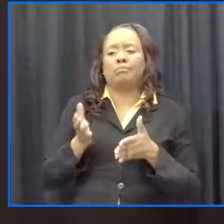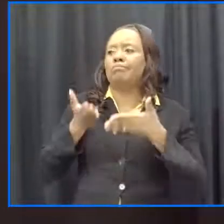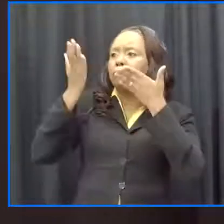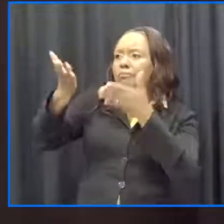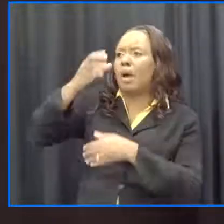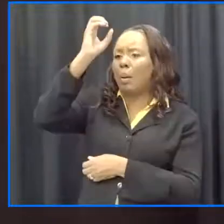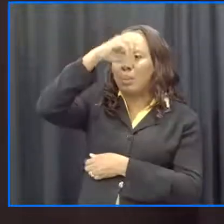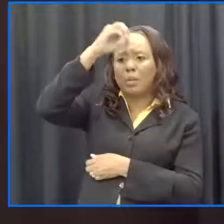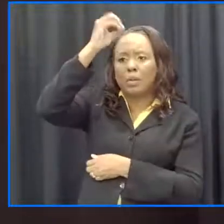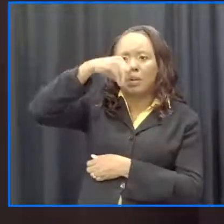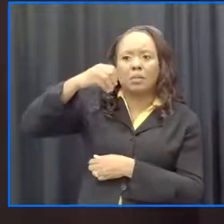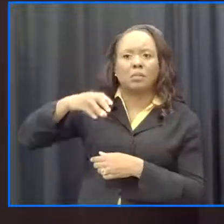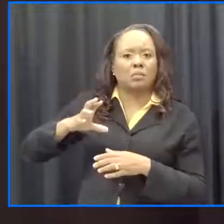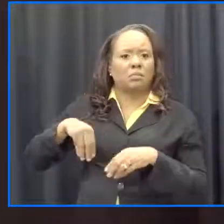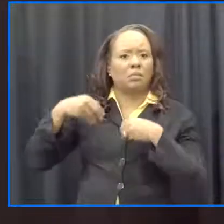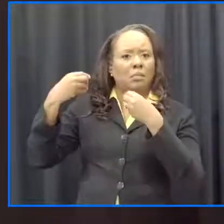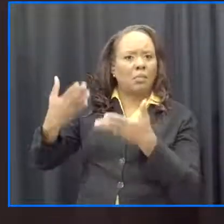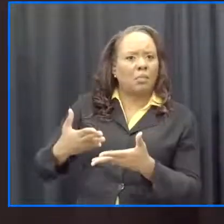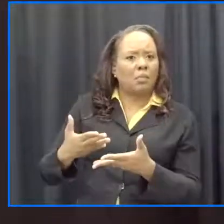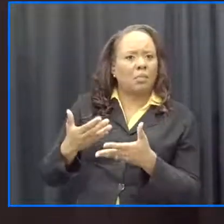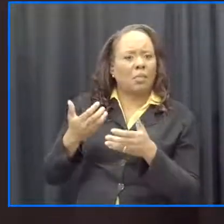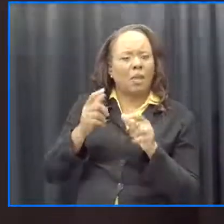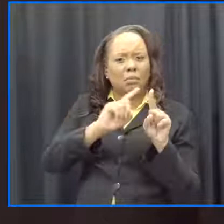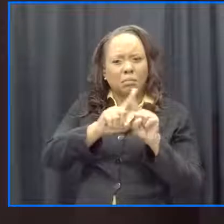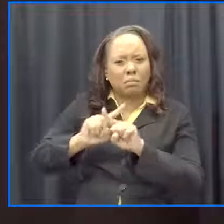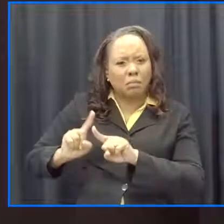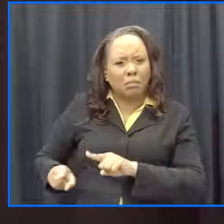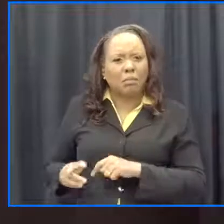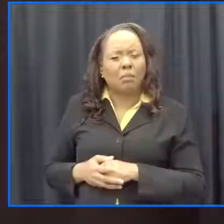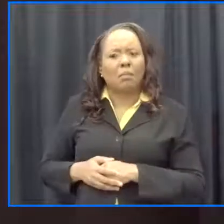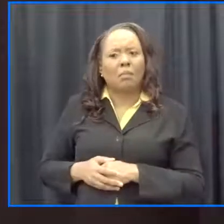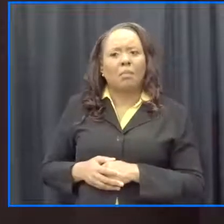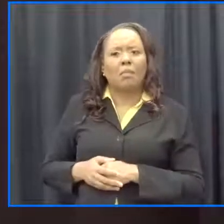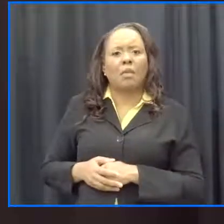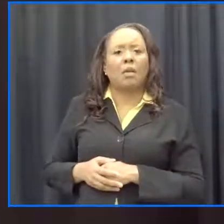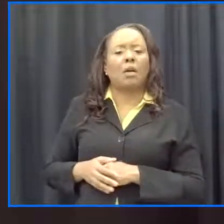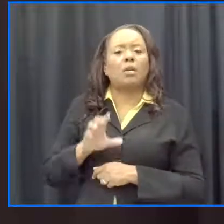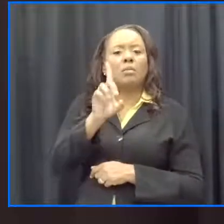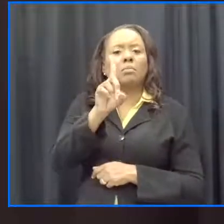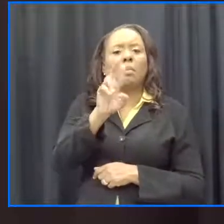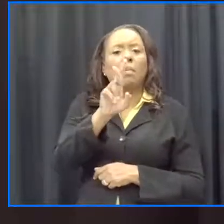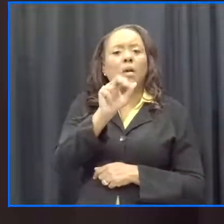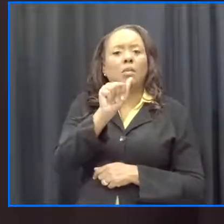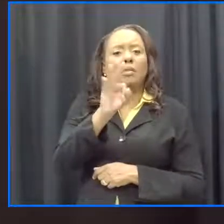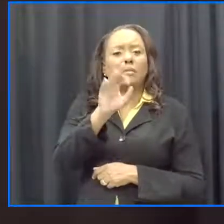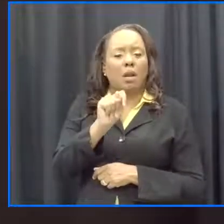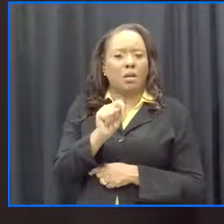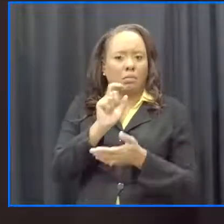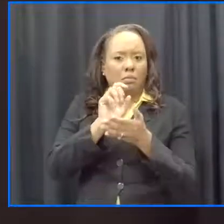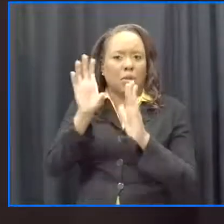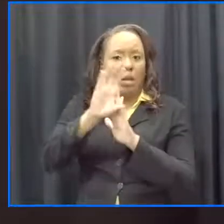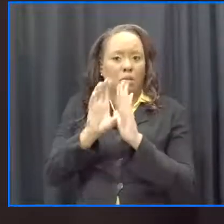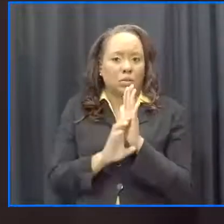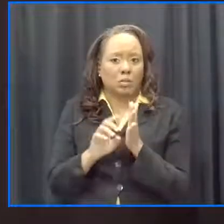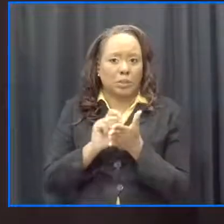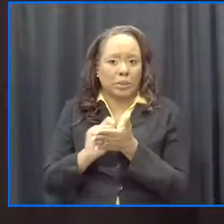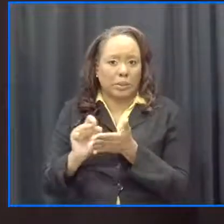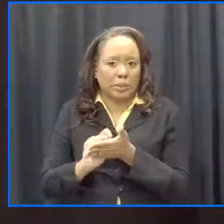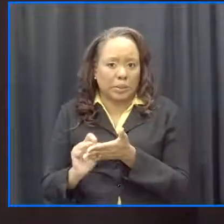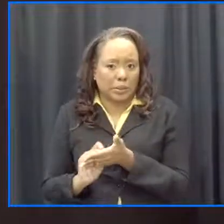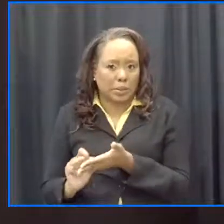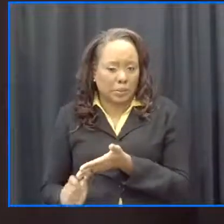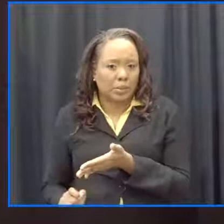such recommendations, and providing for consideration a draft constitution as, in the opinion